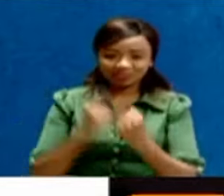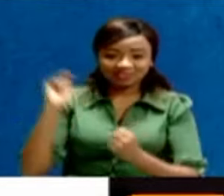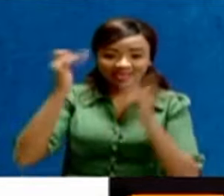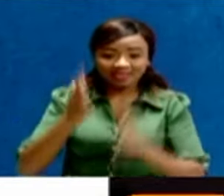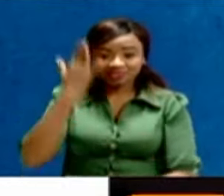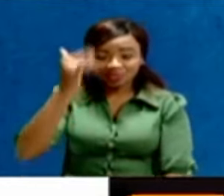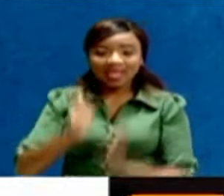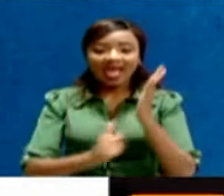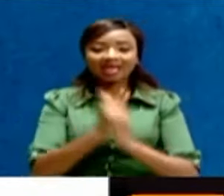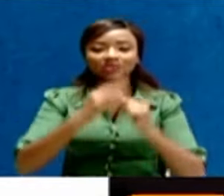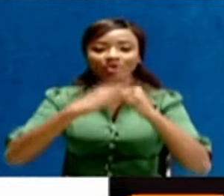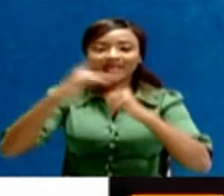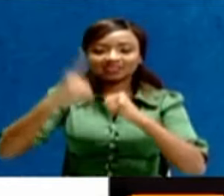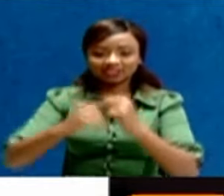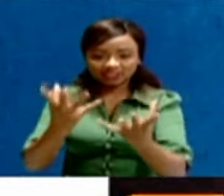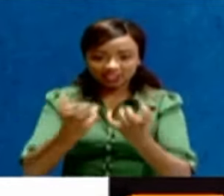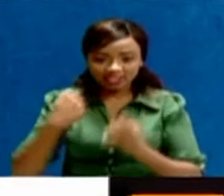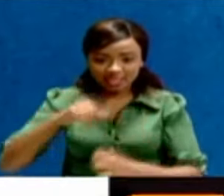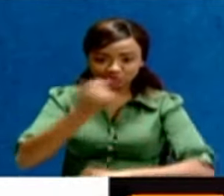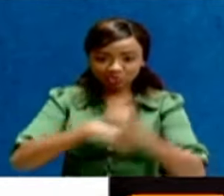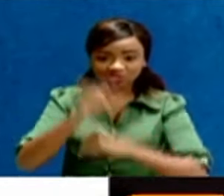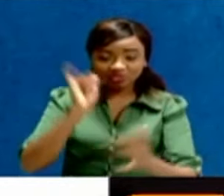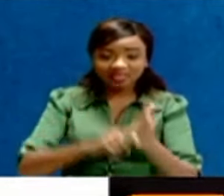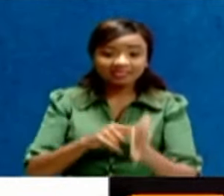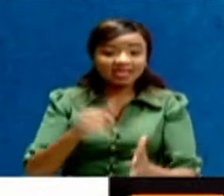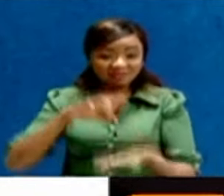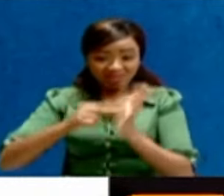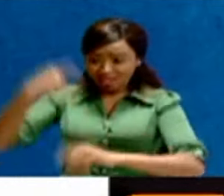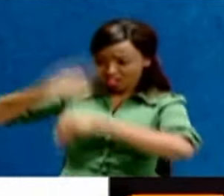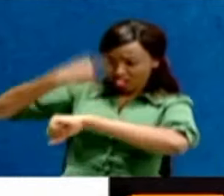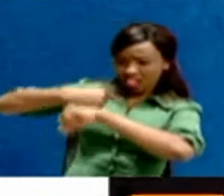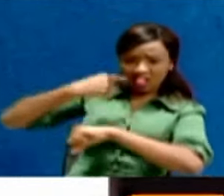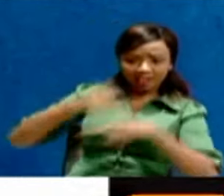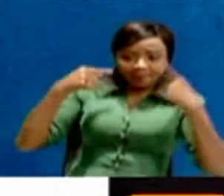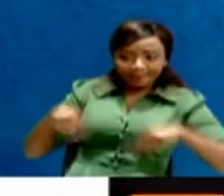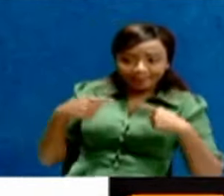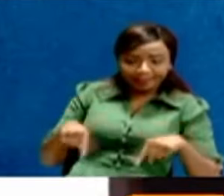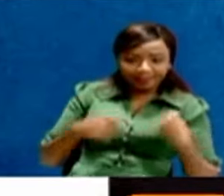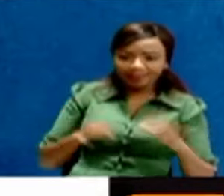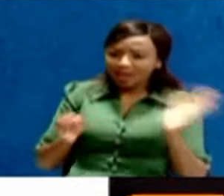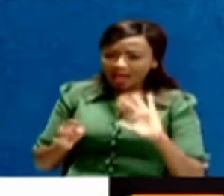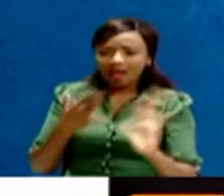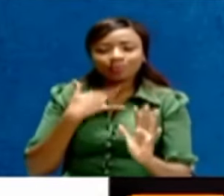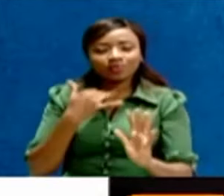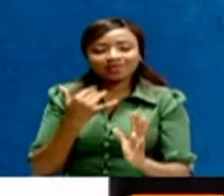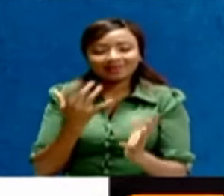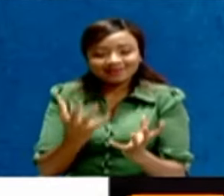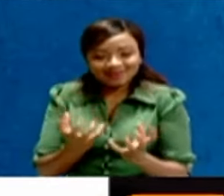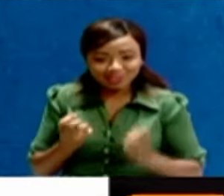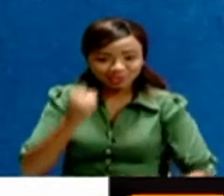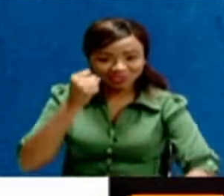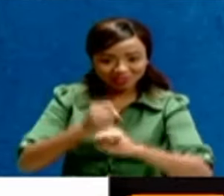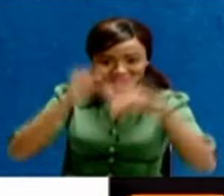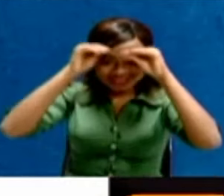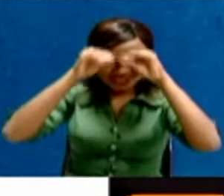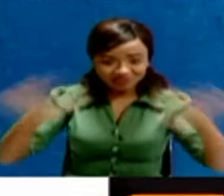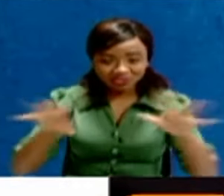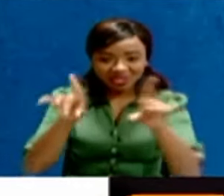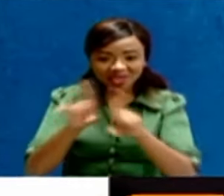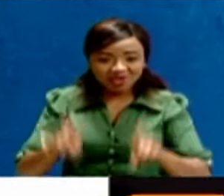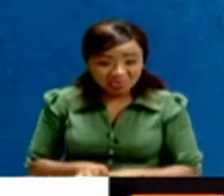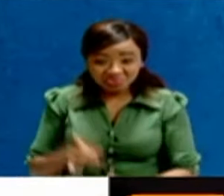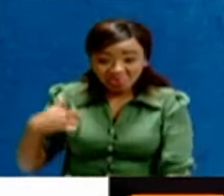what Article 96 calls for. It does not call for intimidation. It calls for us to support devolution and to stay